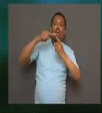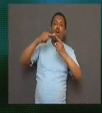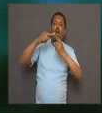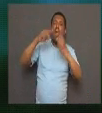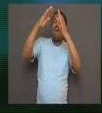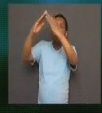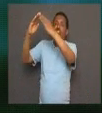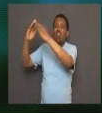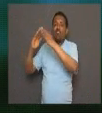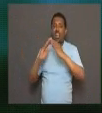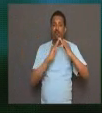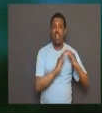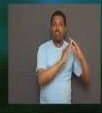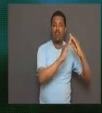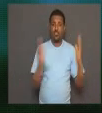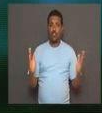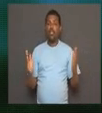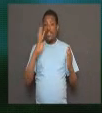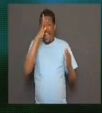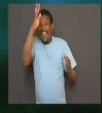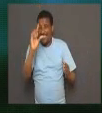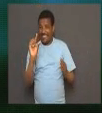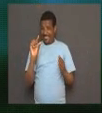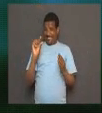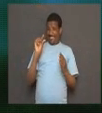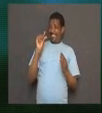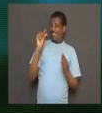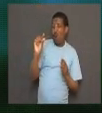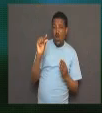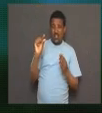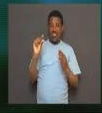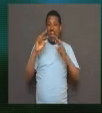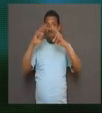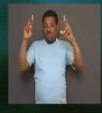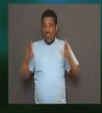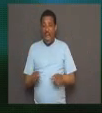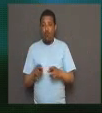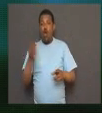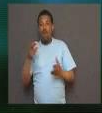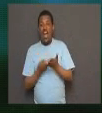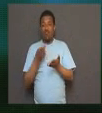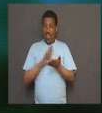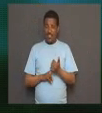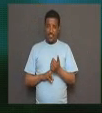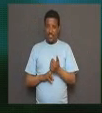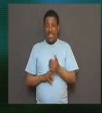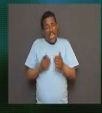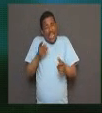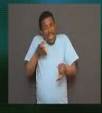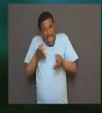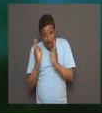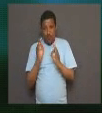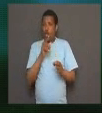village, creating a smaller frame of reference. If you sketch